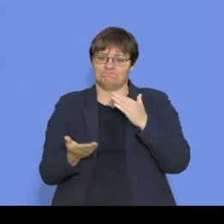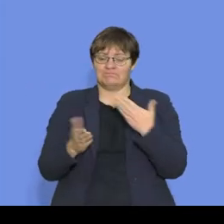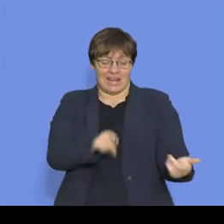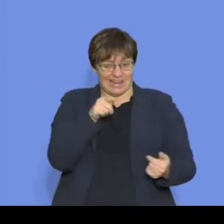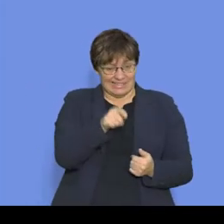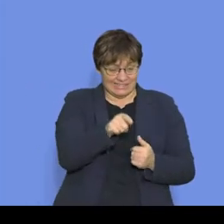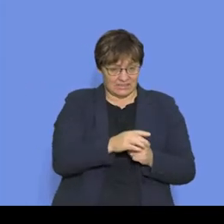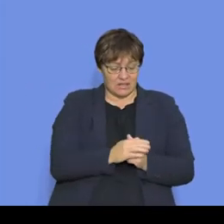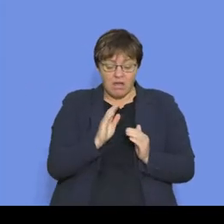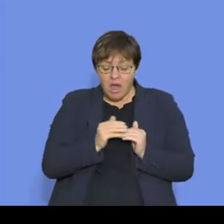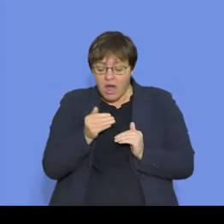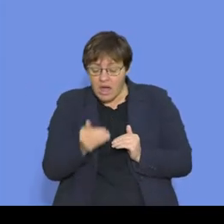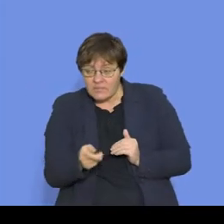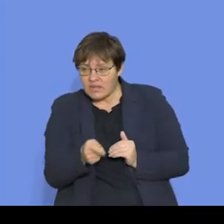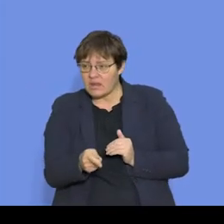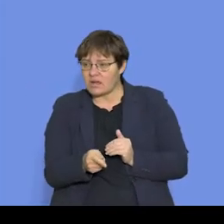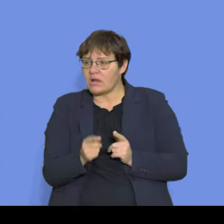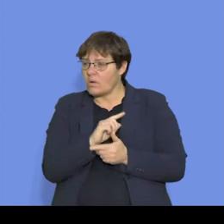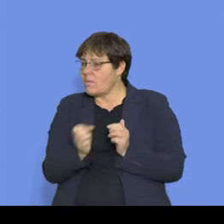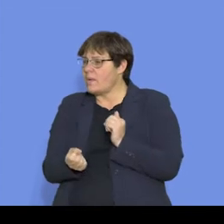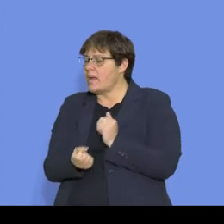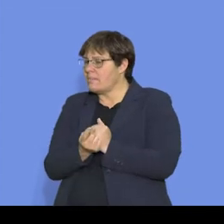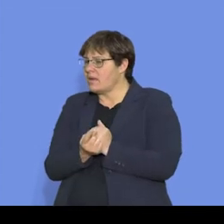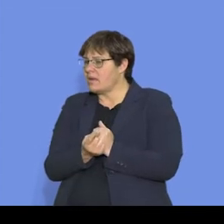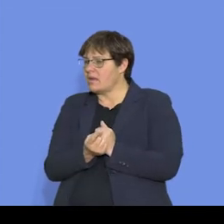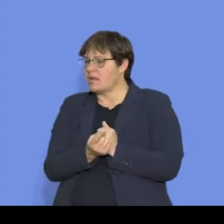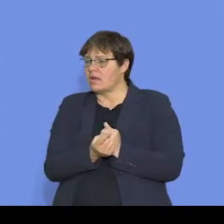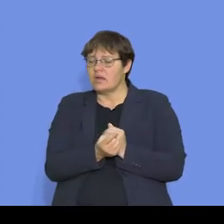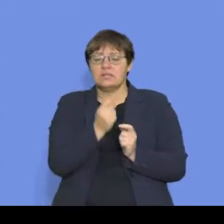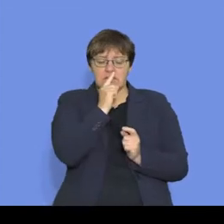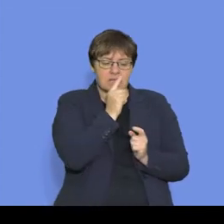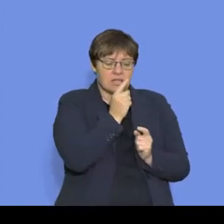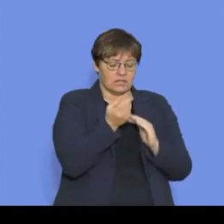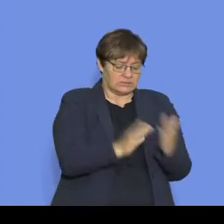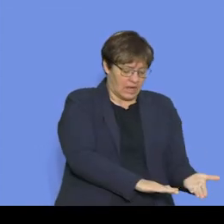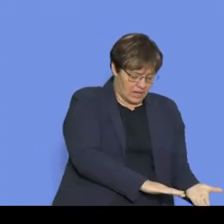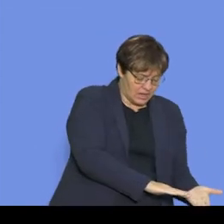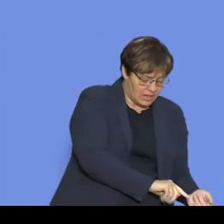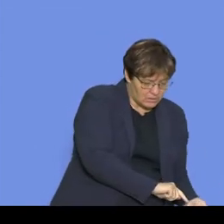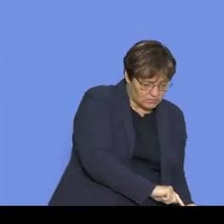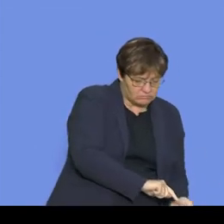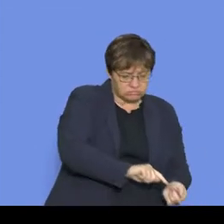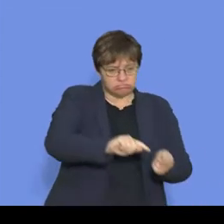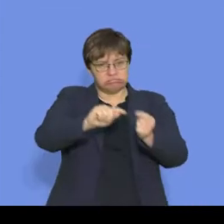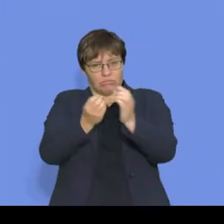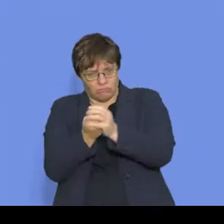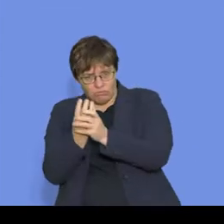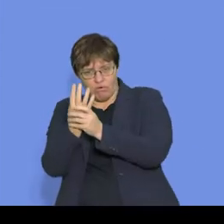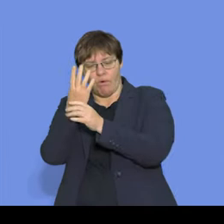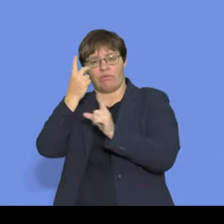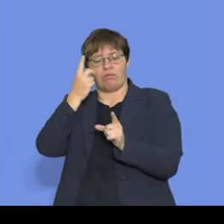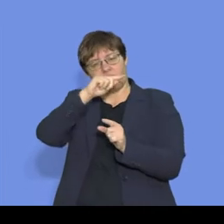please note, after that, what happens after each one? We find a